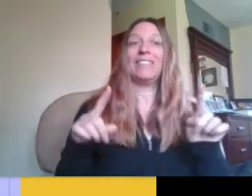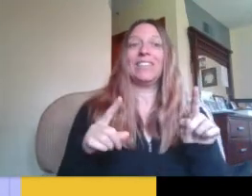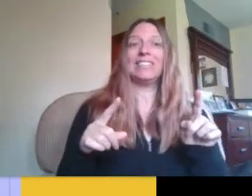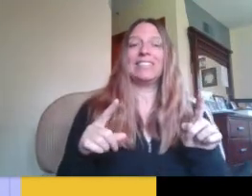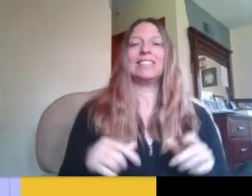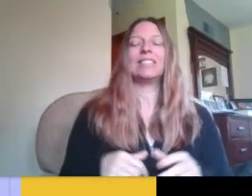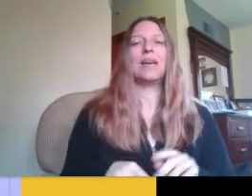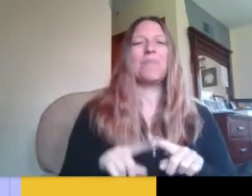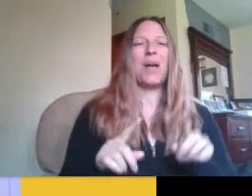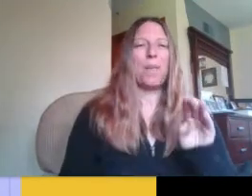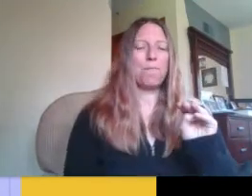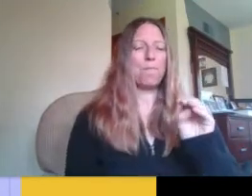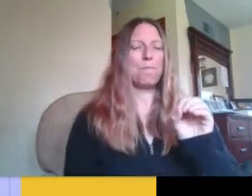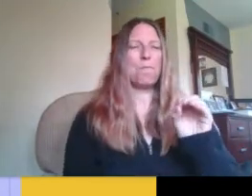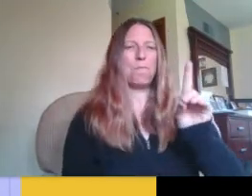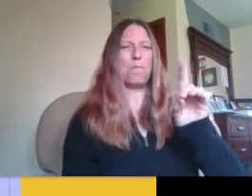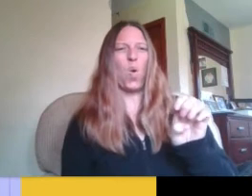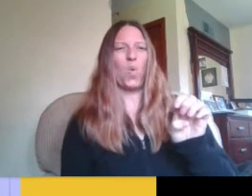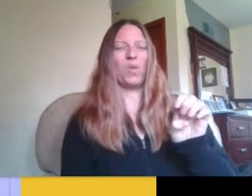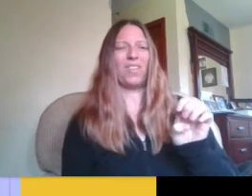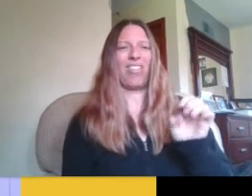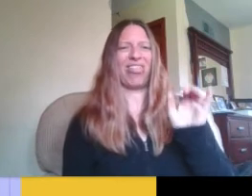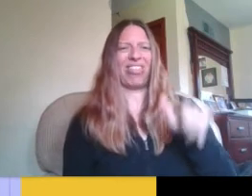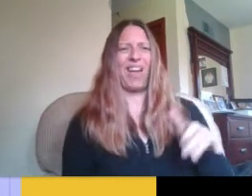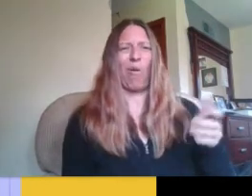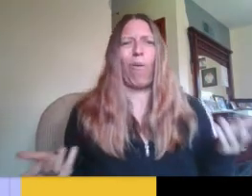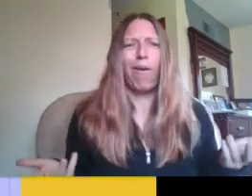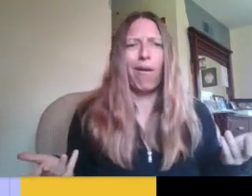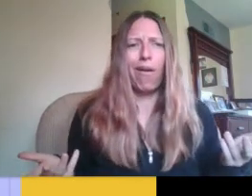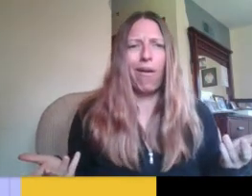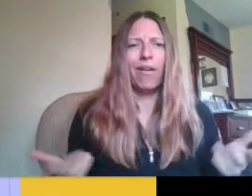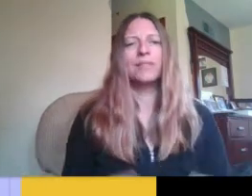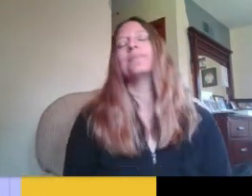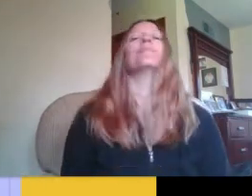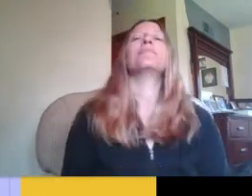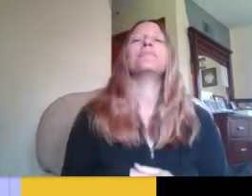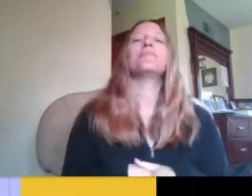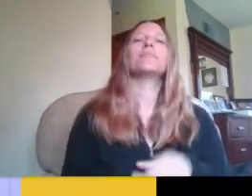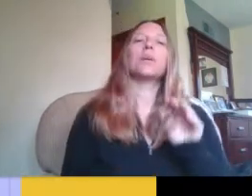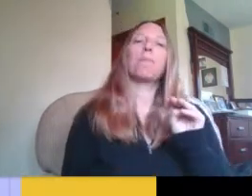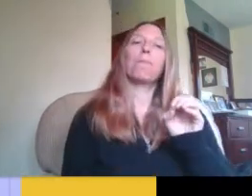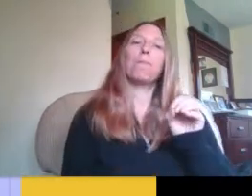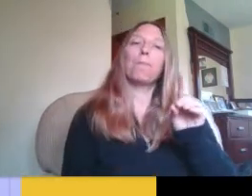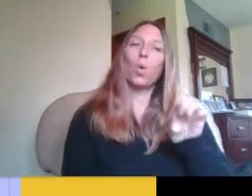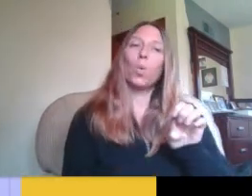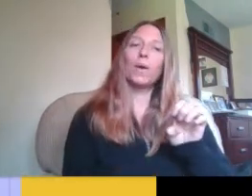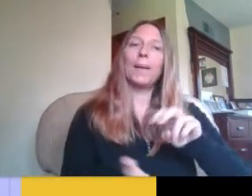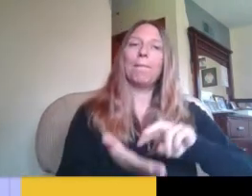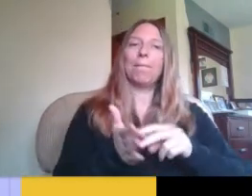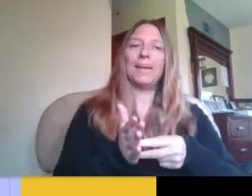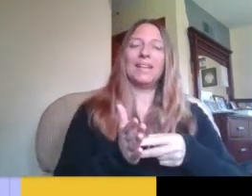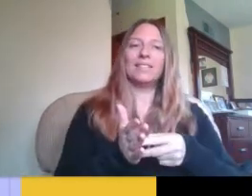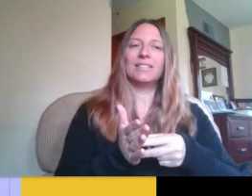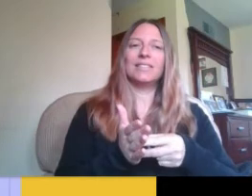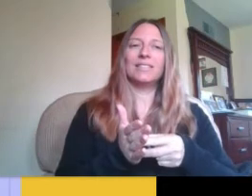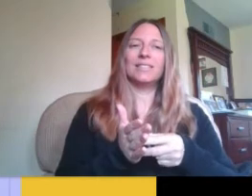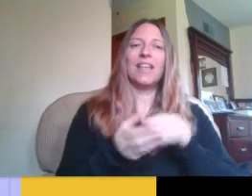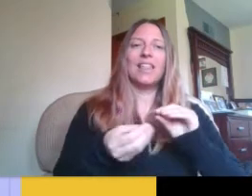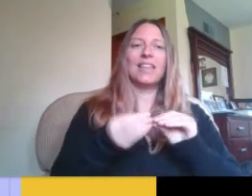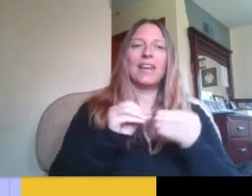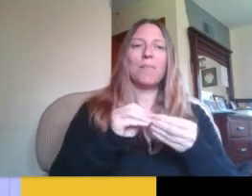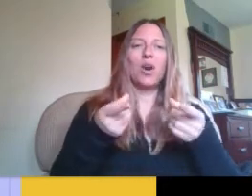what about the mode of a data set? What in the world does that mean? Well, mode is just a technical word for the value in a data